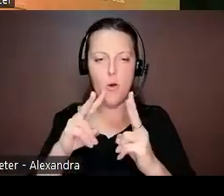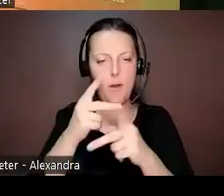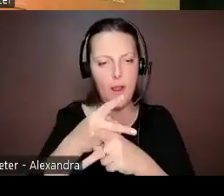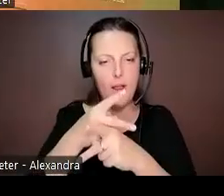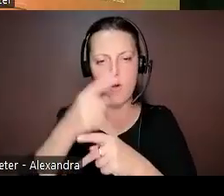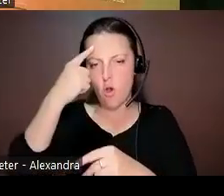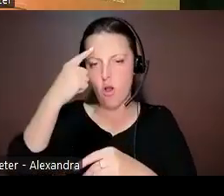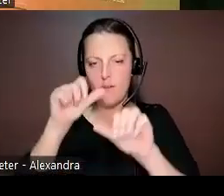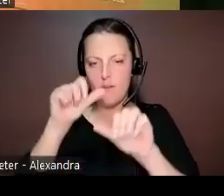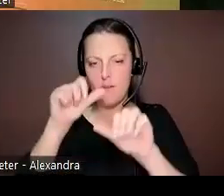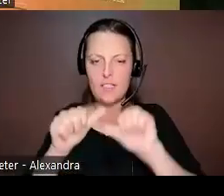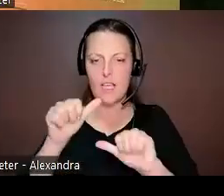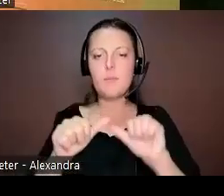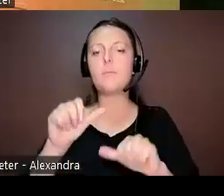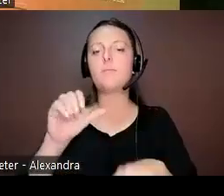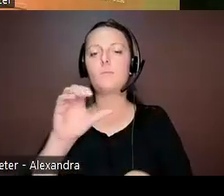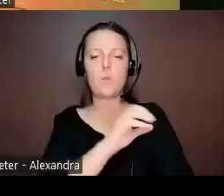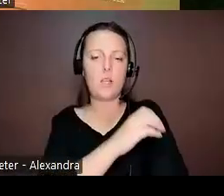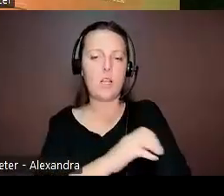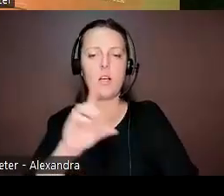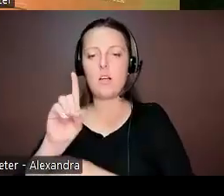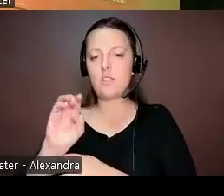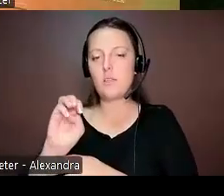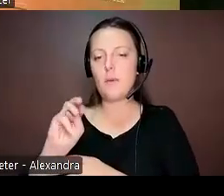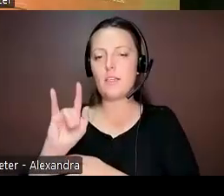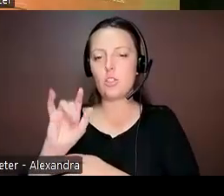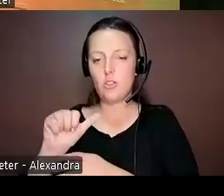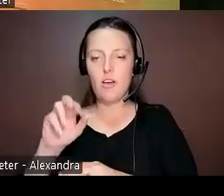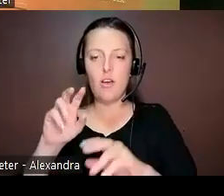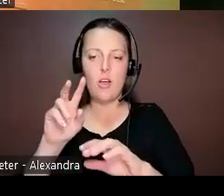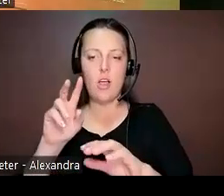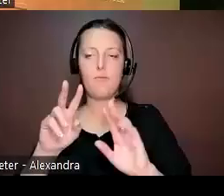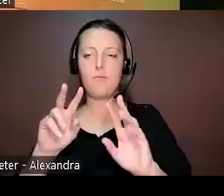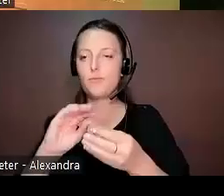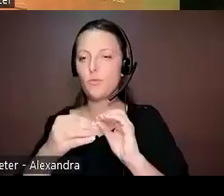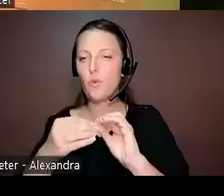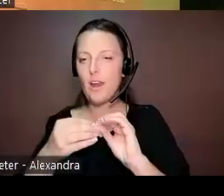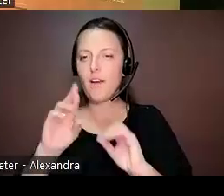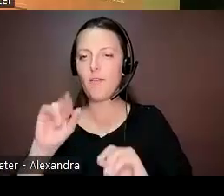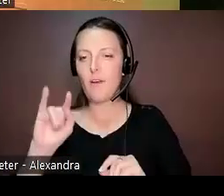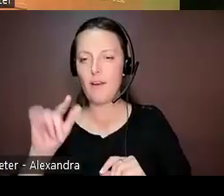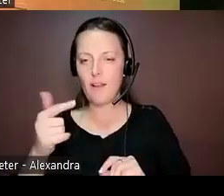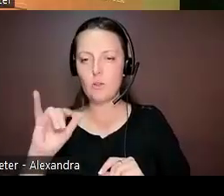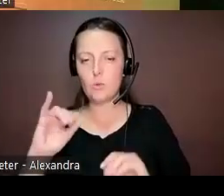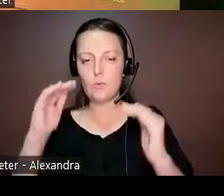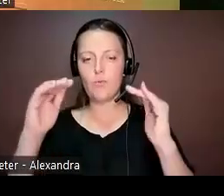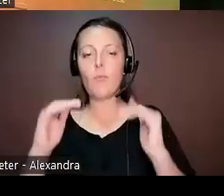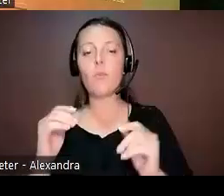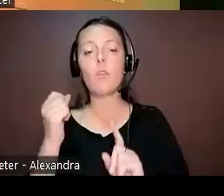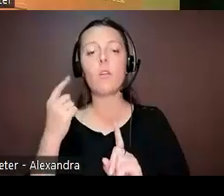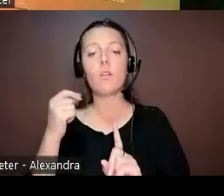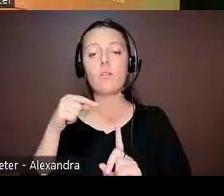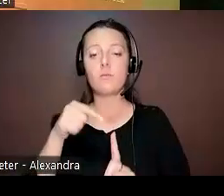testing, because not only depression common, but also the delirium was also common and is associated